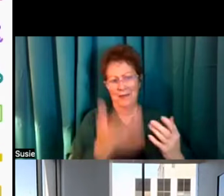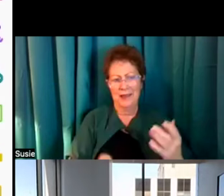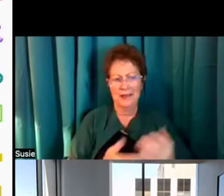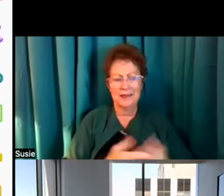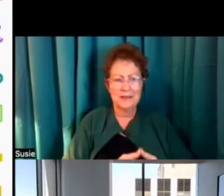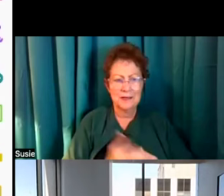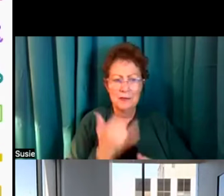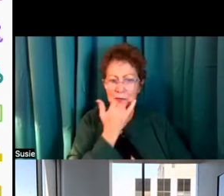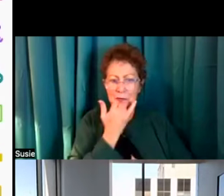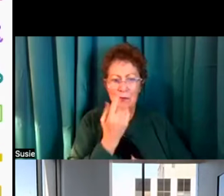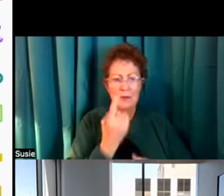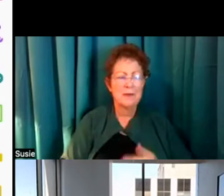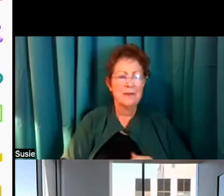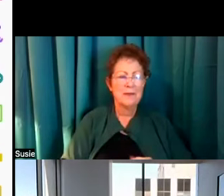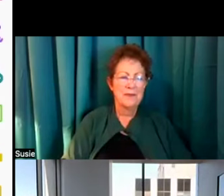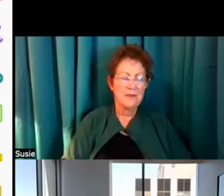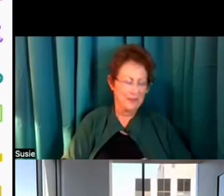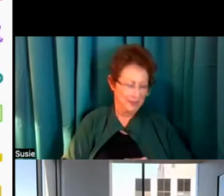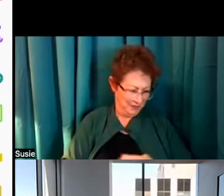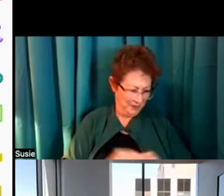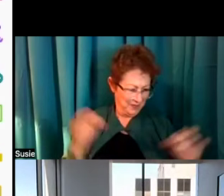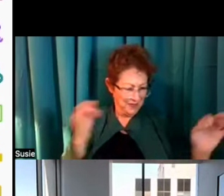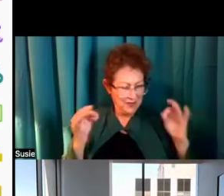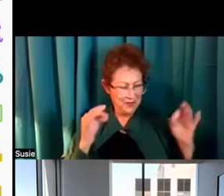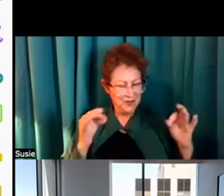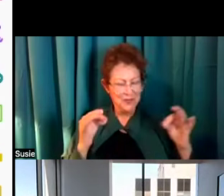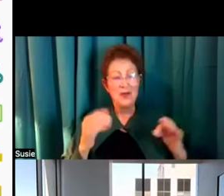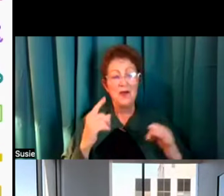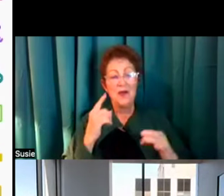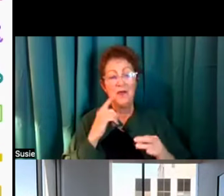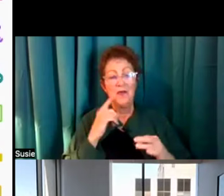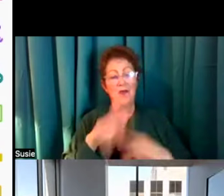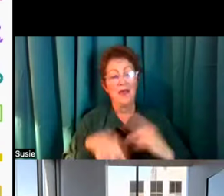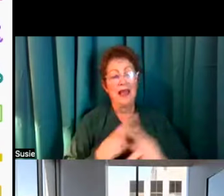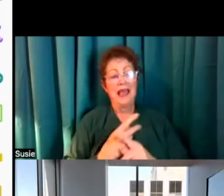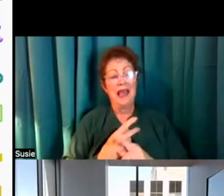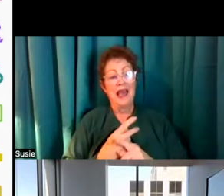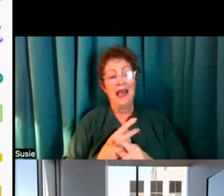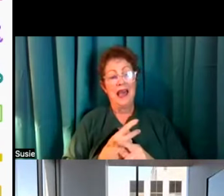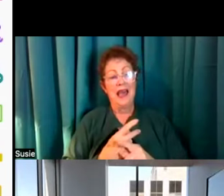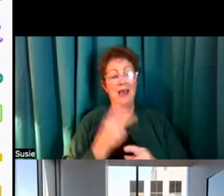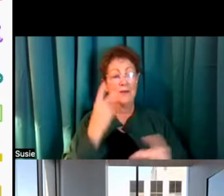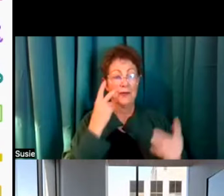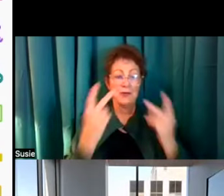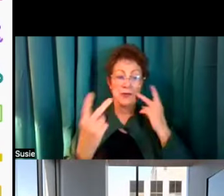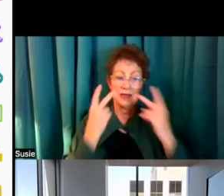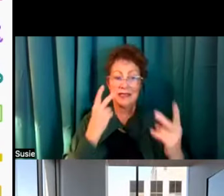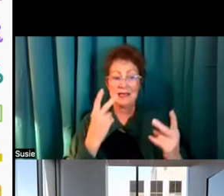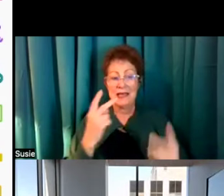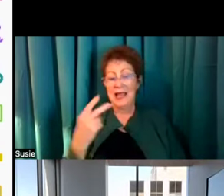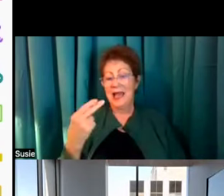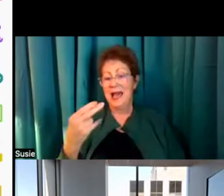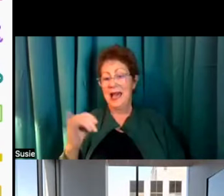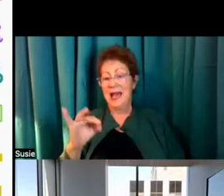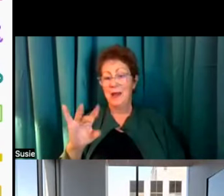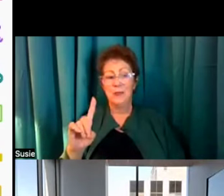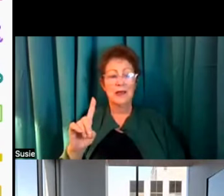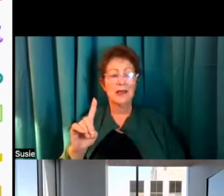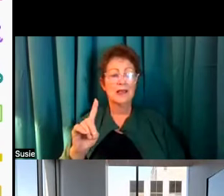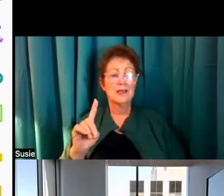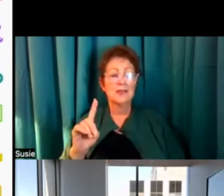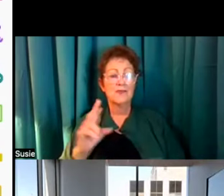wrong direction. Laid the groundwork for the types of entities you see in hybrid structures, specifically, what we